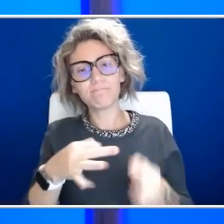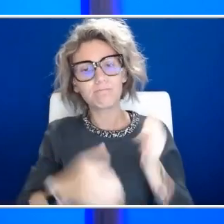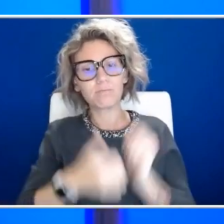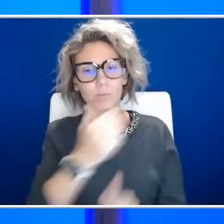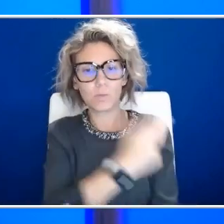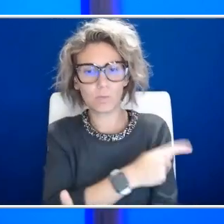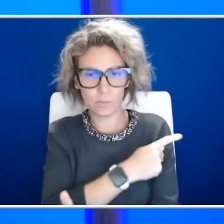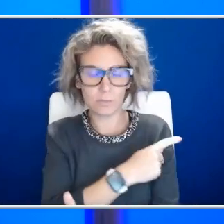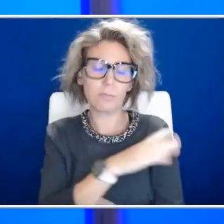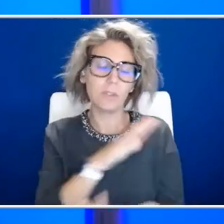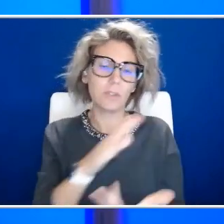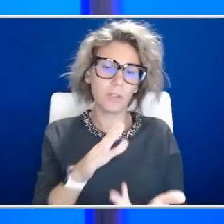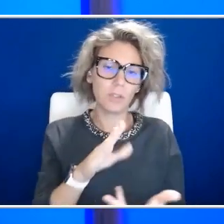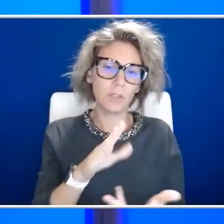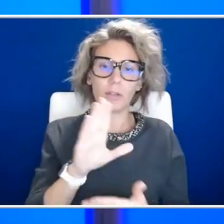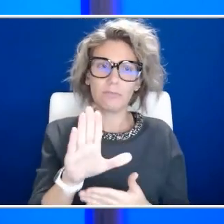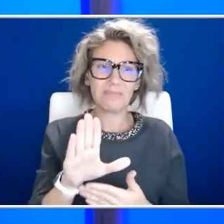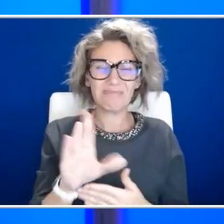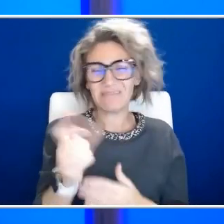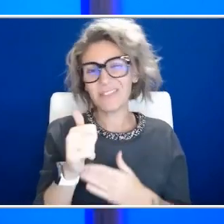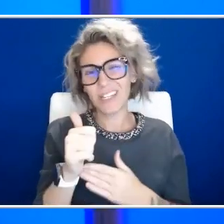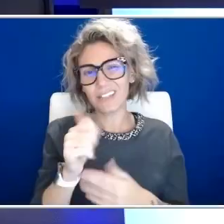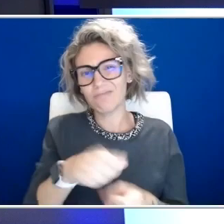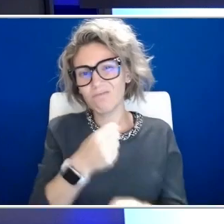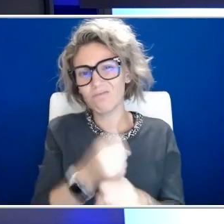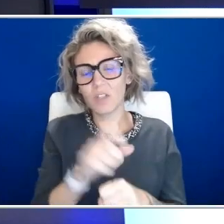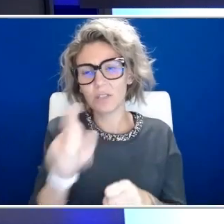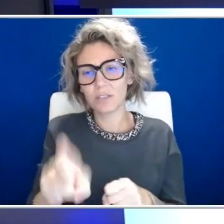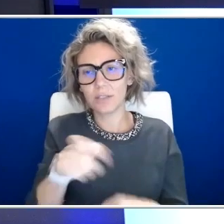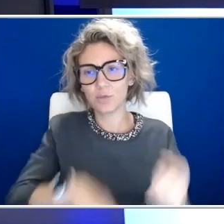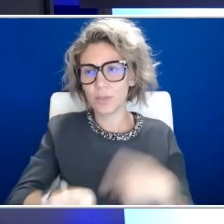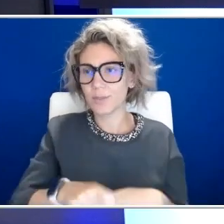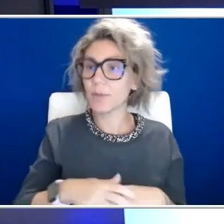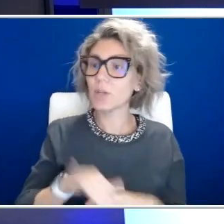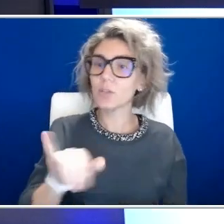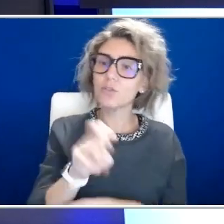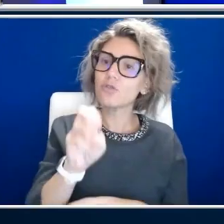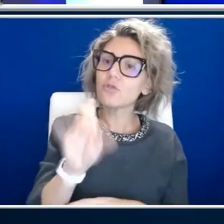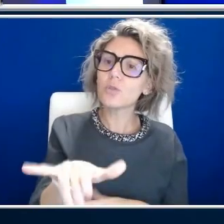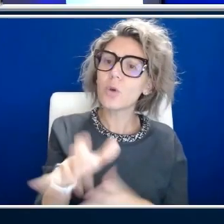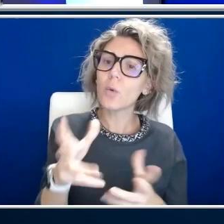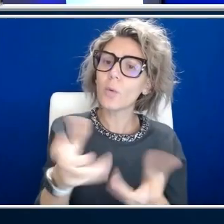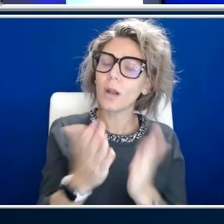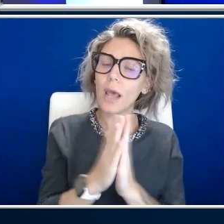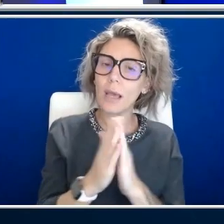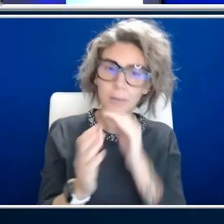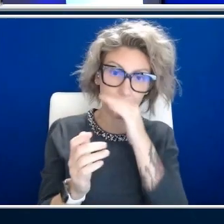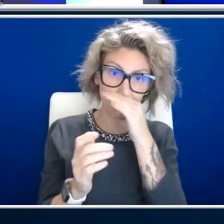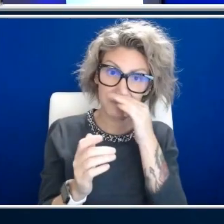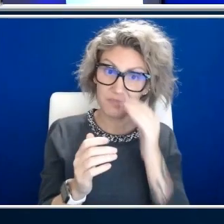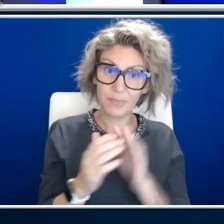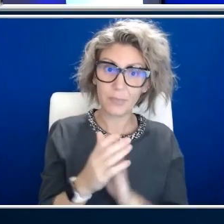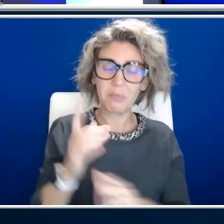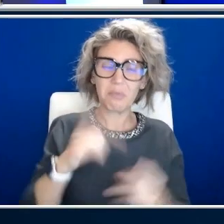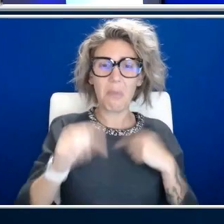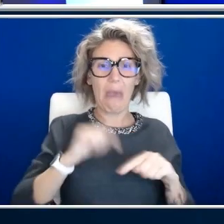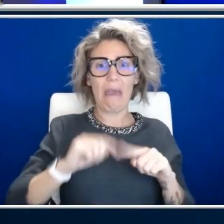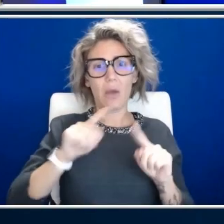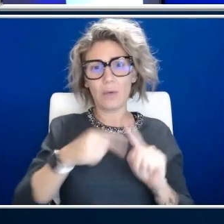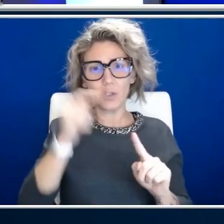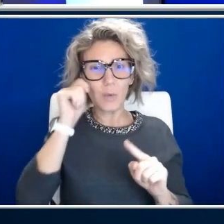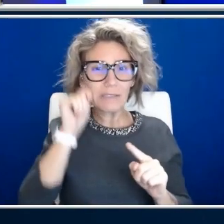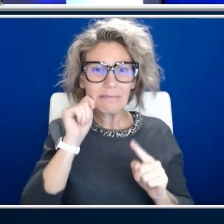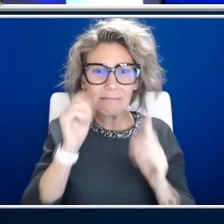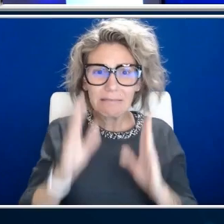third decade, they need a kidney transplant. So Joey, I do want to ask you, take us back into your teenage years. Tell us a little